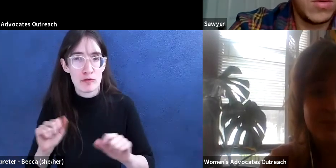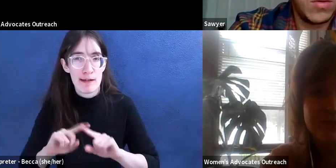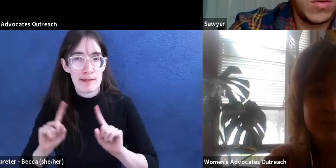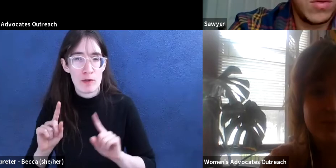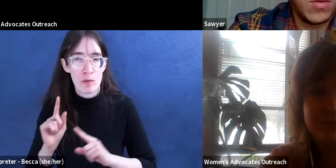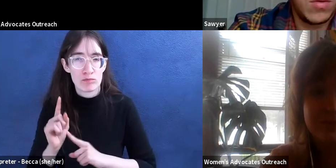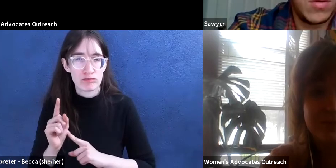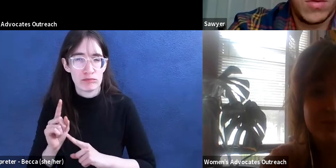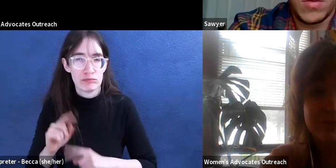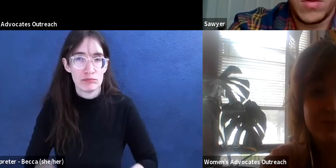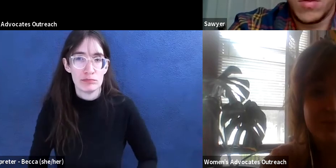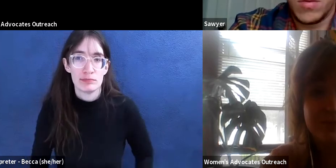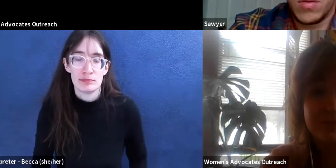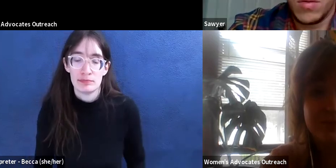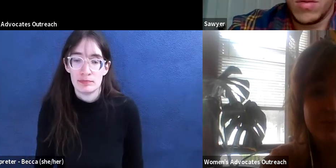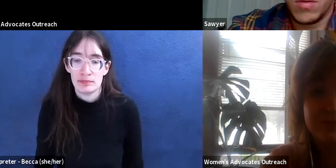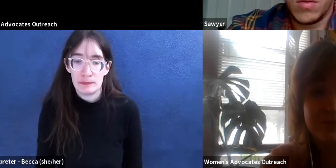talk about it right then?